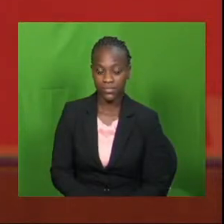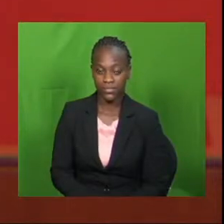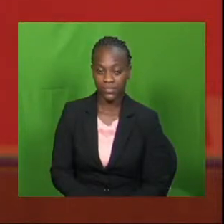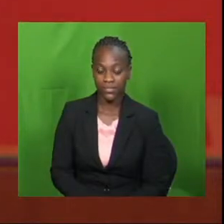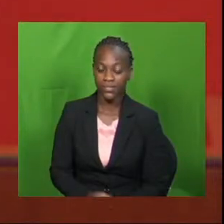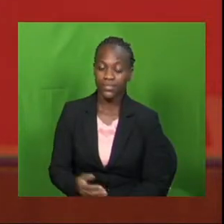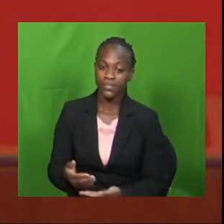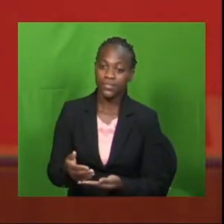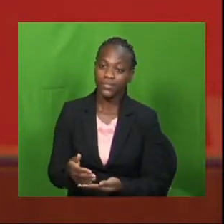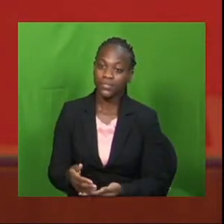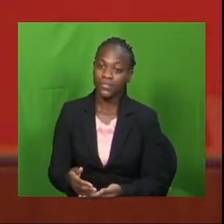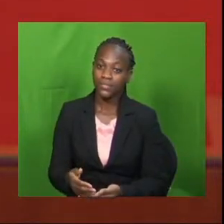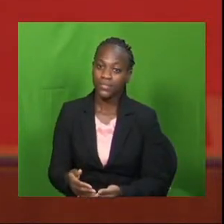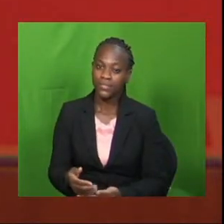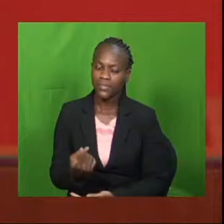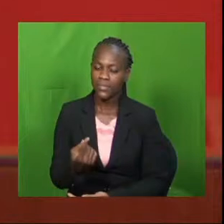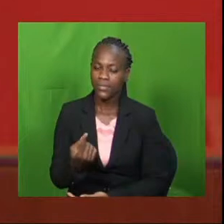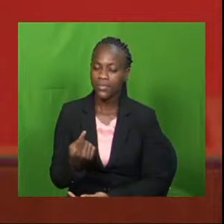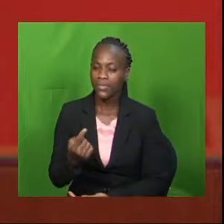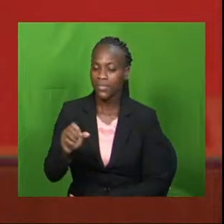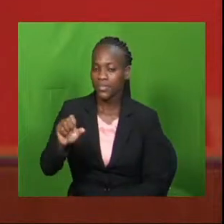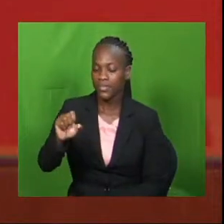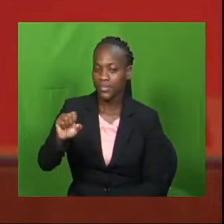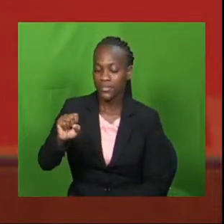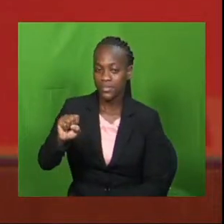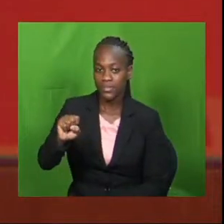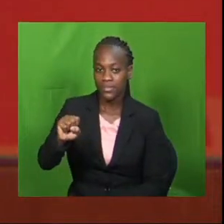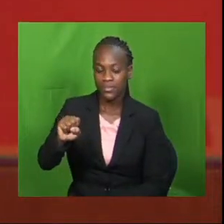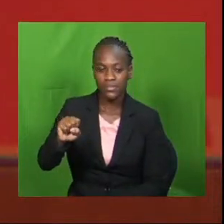Page, okay, honorable member for Nsawam Adwajiri.